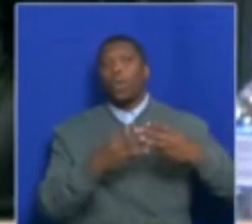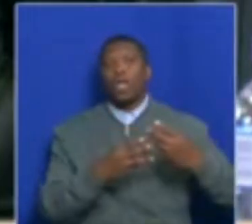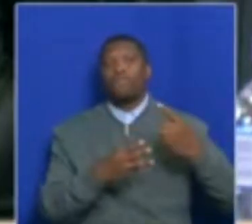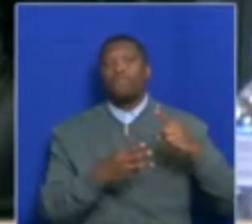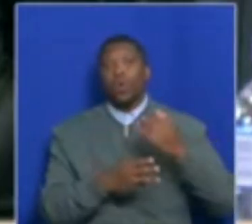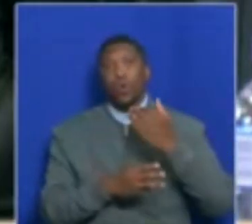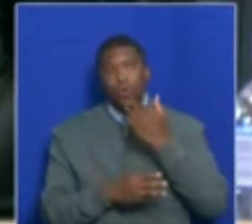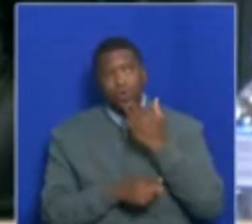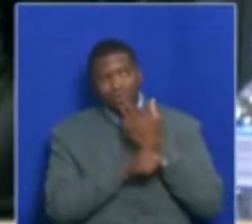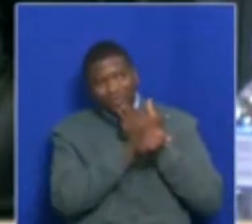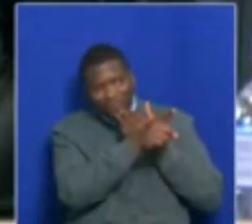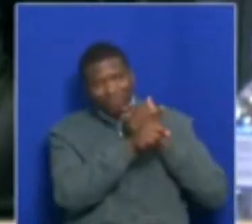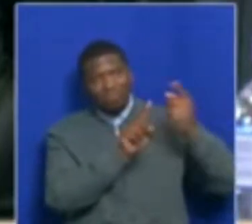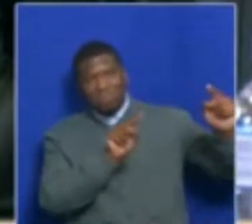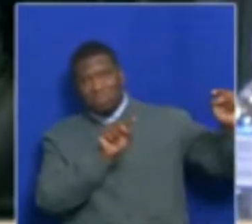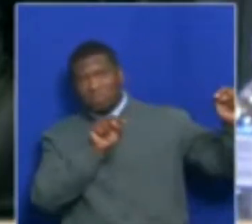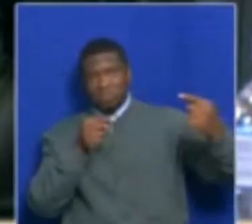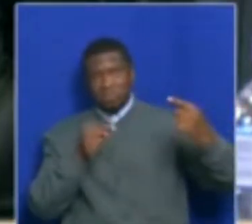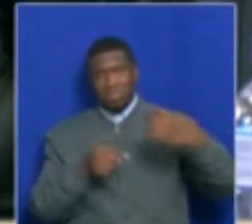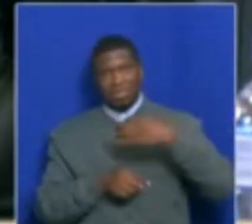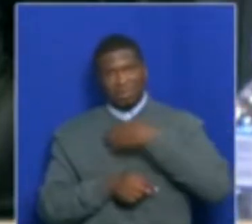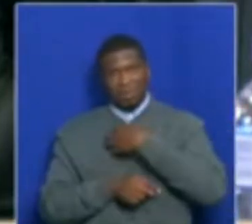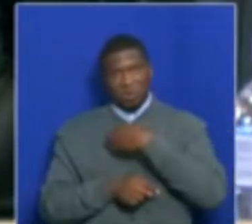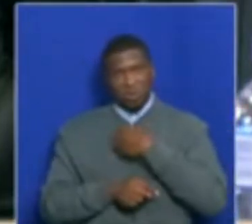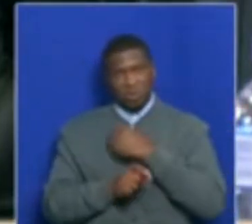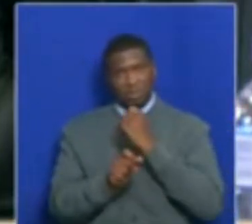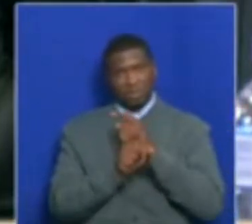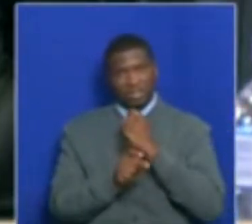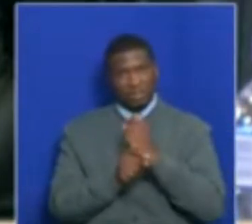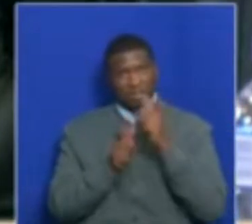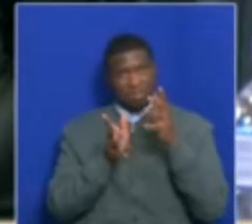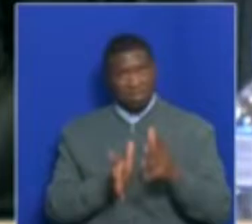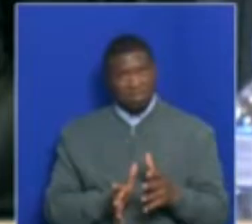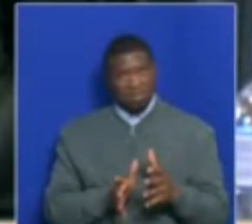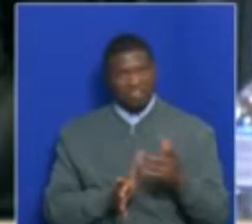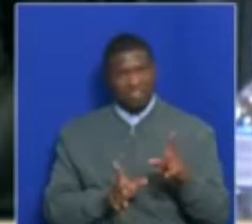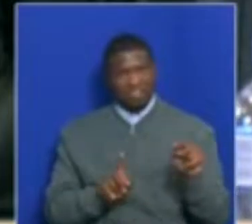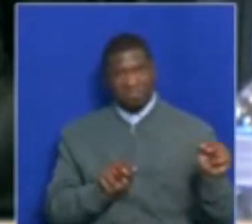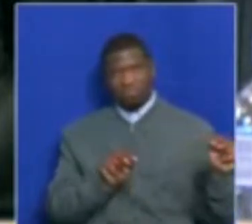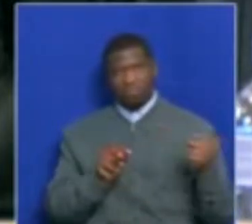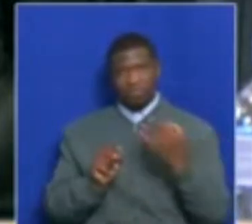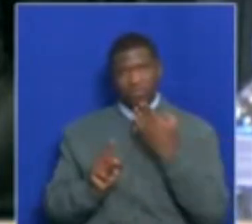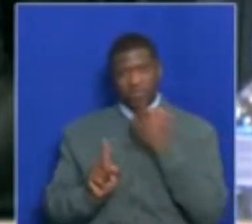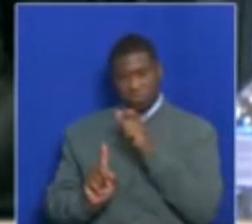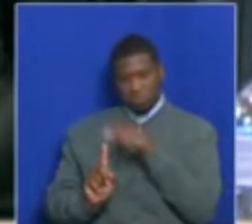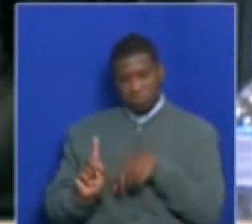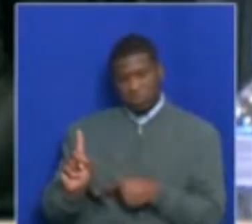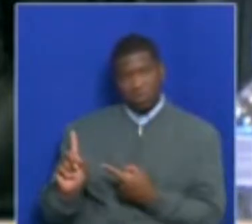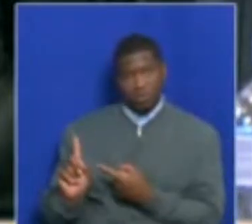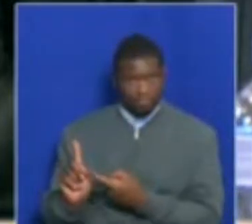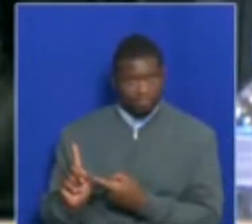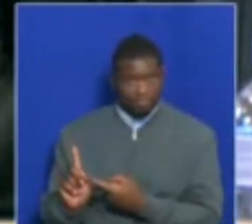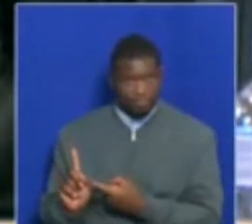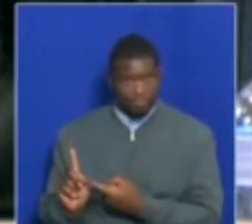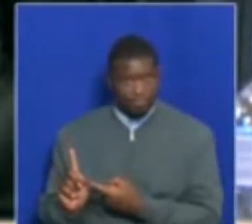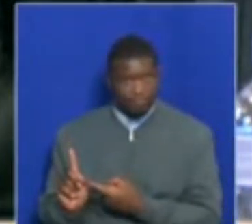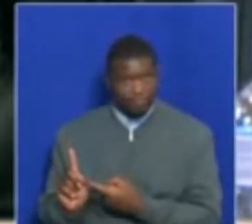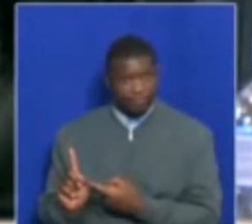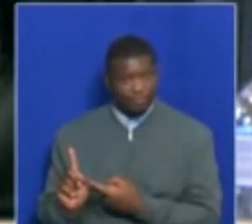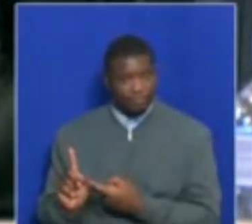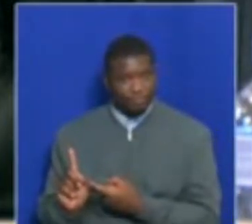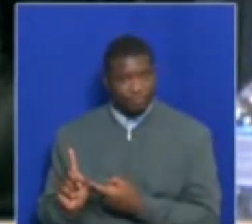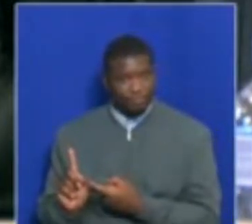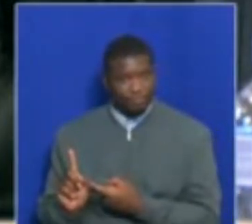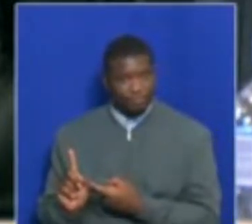rival taxi, people that threatened and caused this man to go into hiding. Is that what